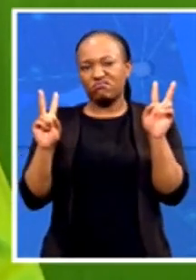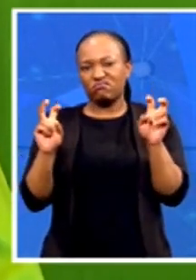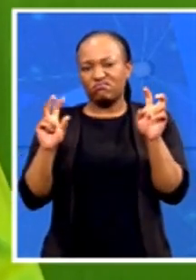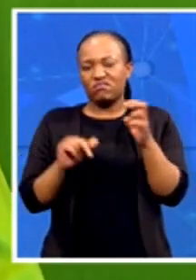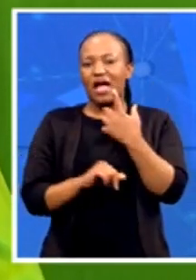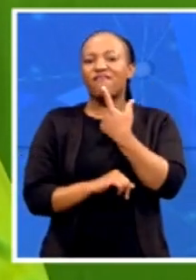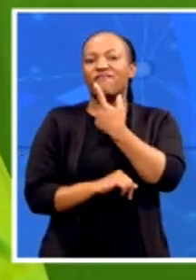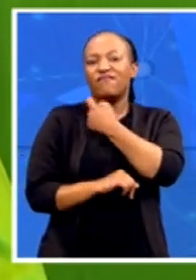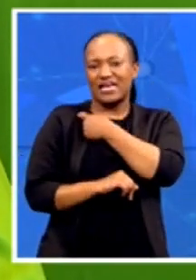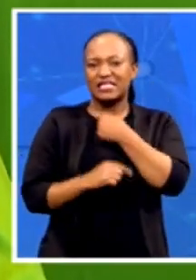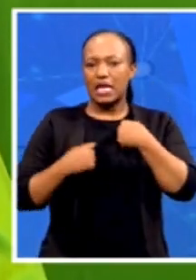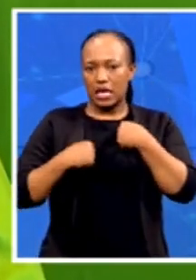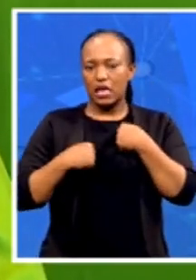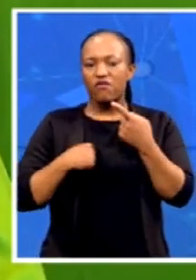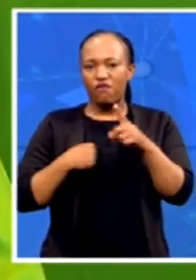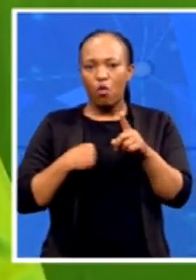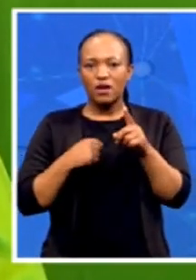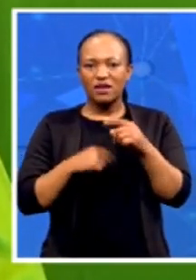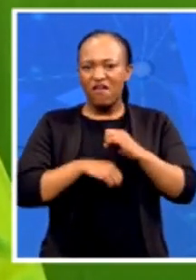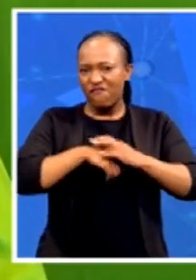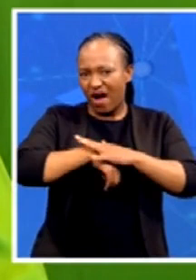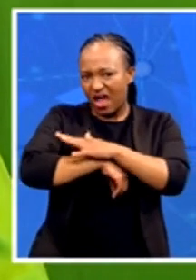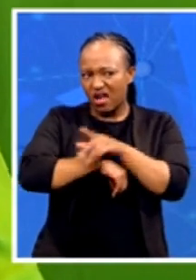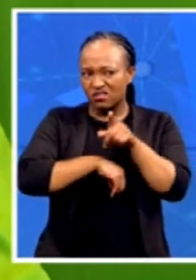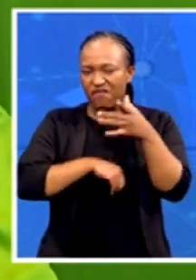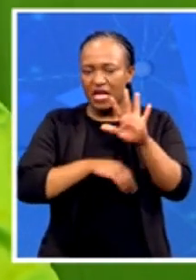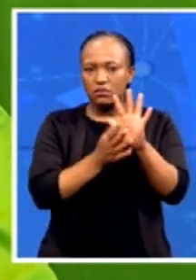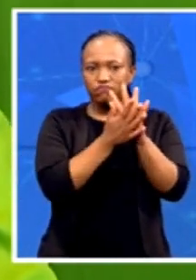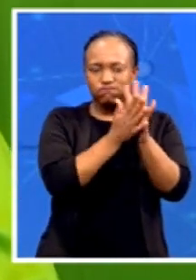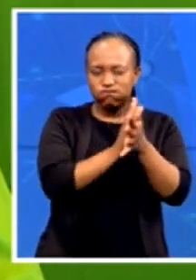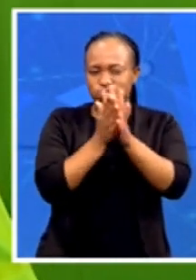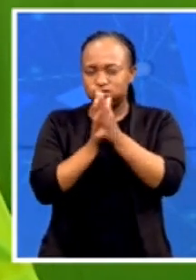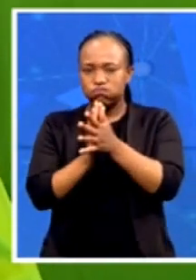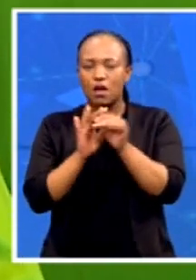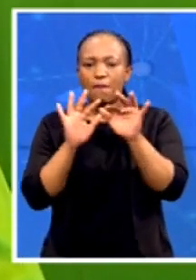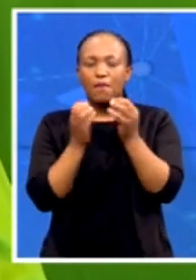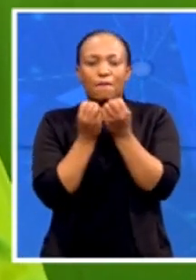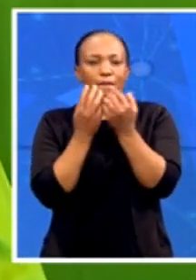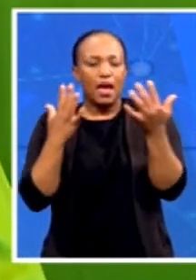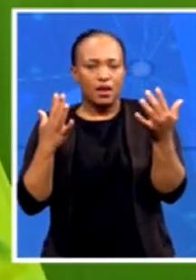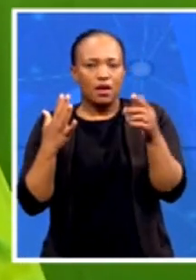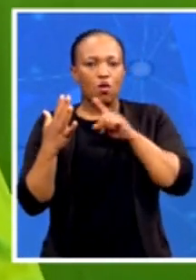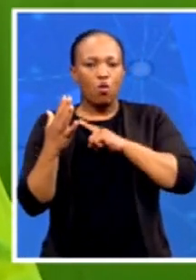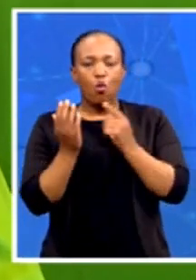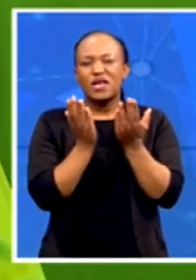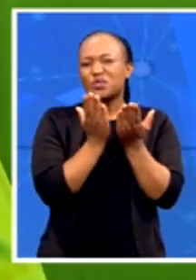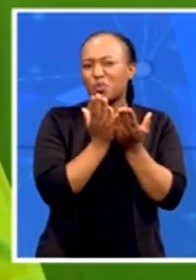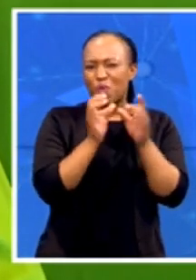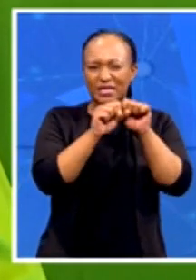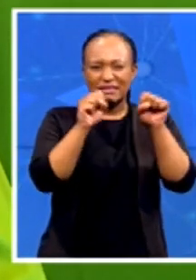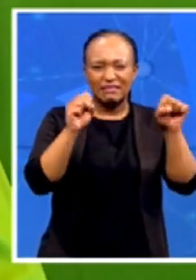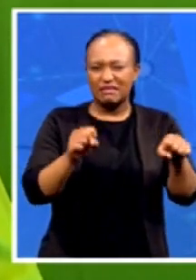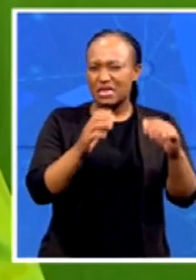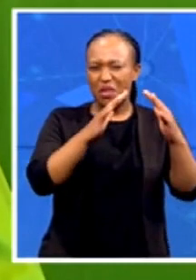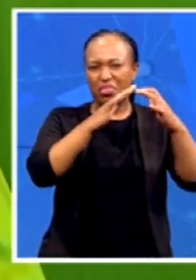has destroyed thousands and millions of our people, with our schooling system dysfunctional, our